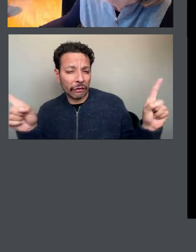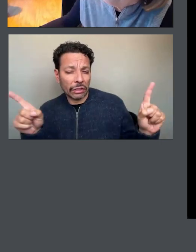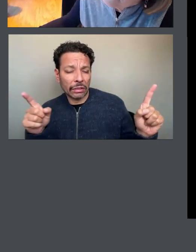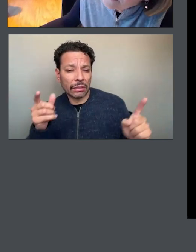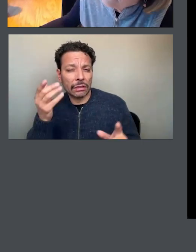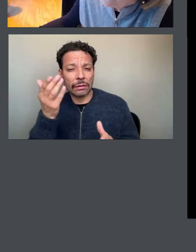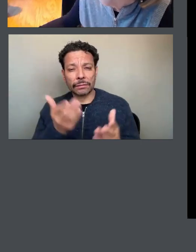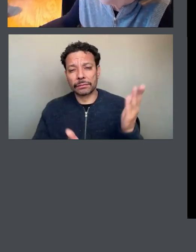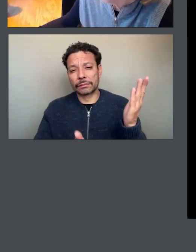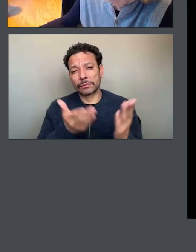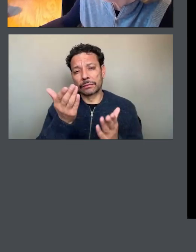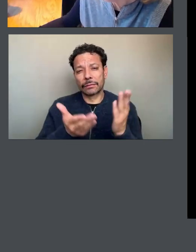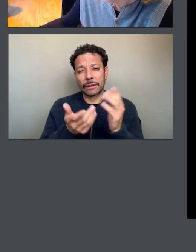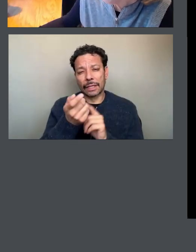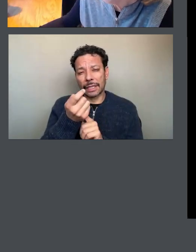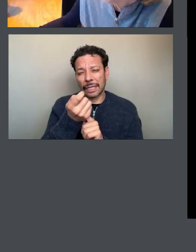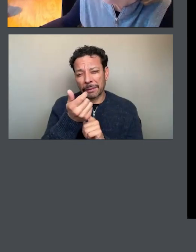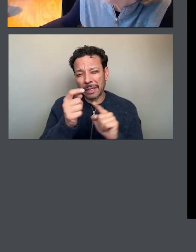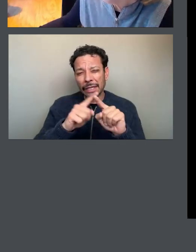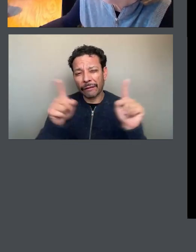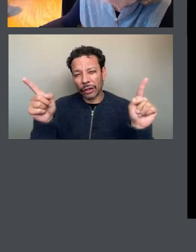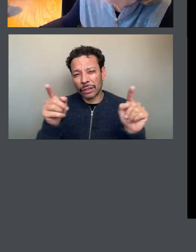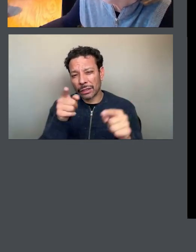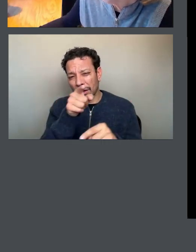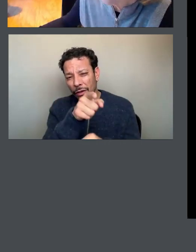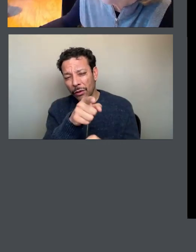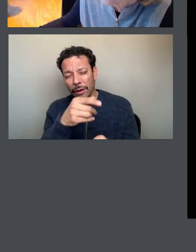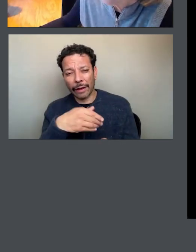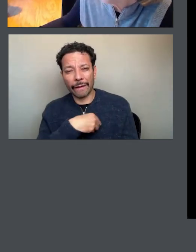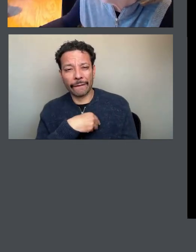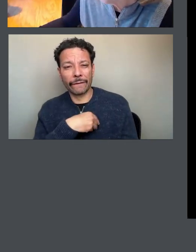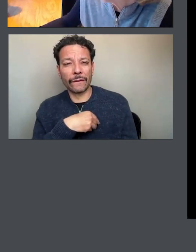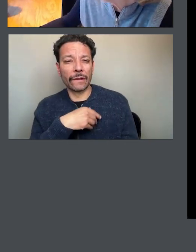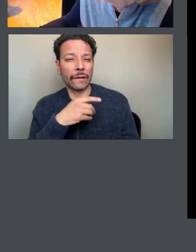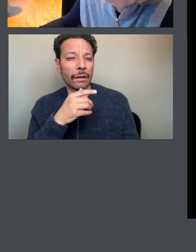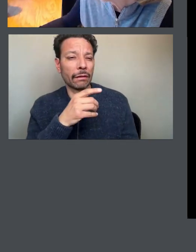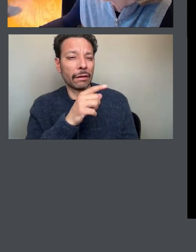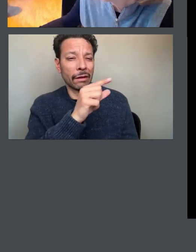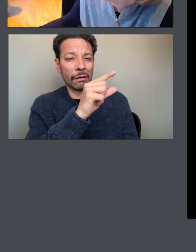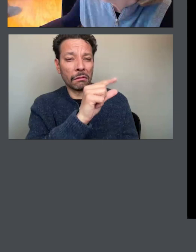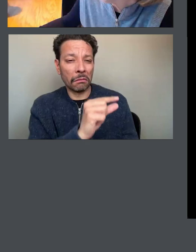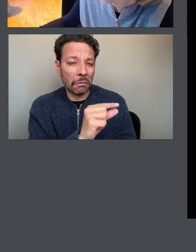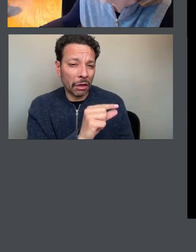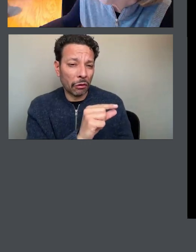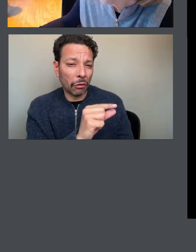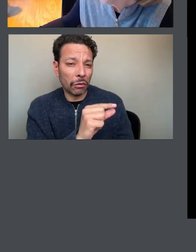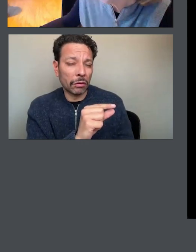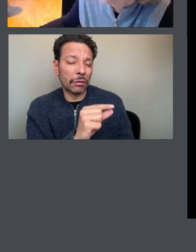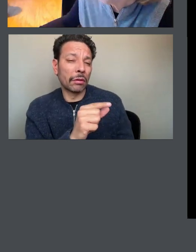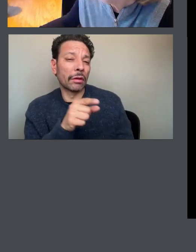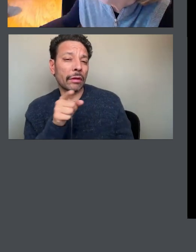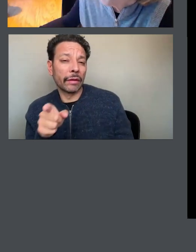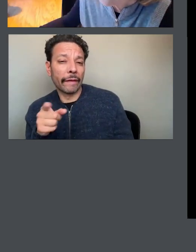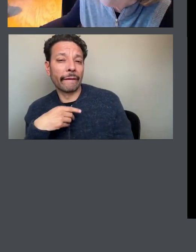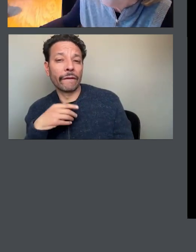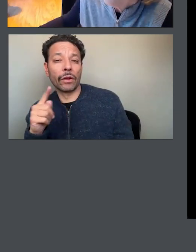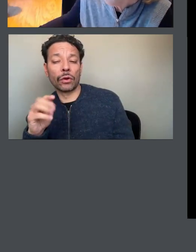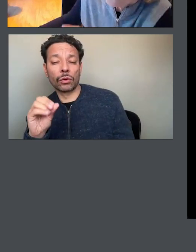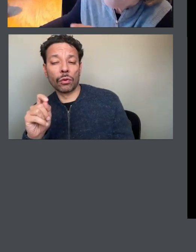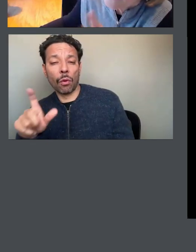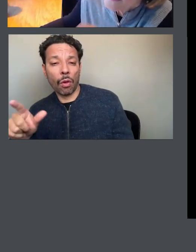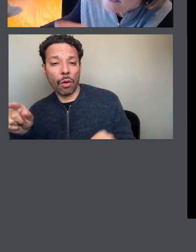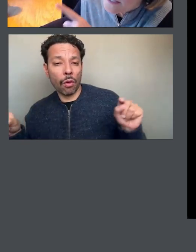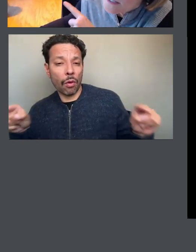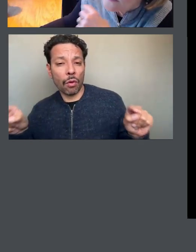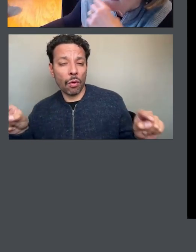a bit of a difference between those with little unilateral loss and those with total unilateral loss. But